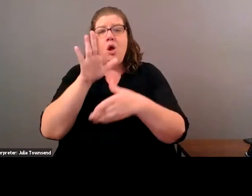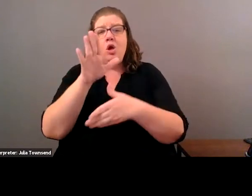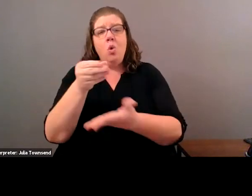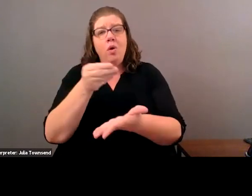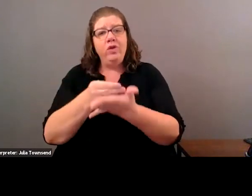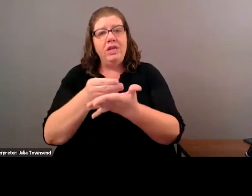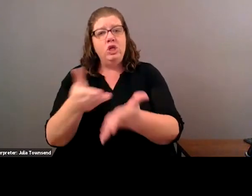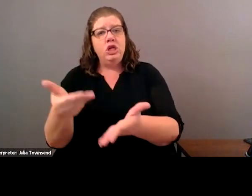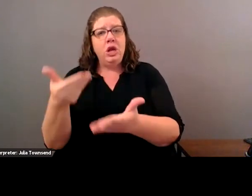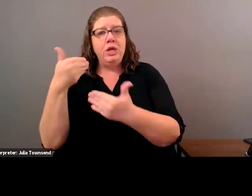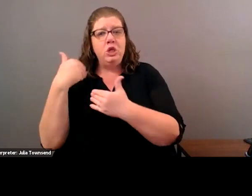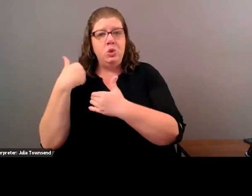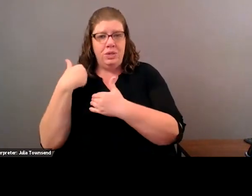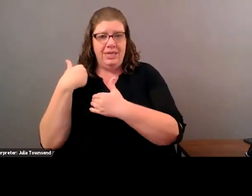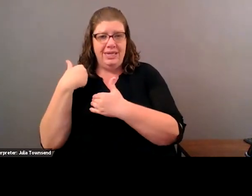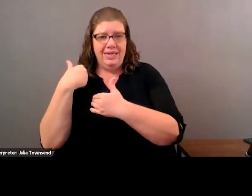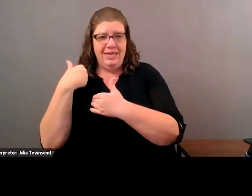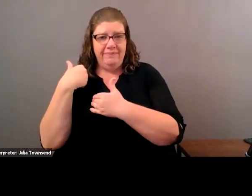duty.